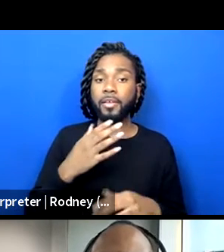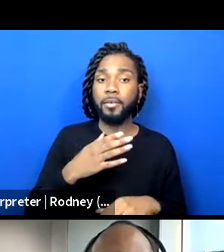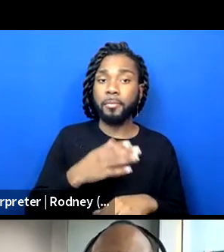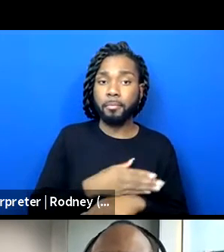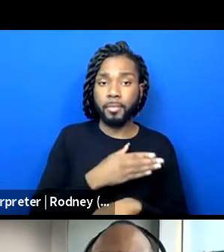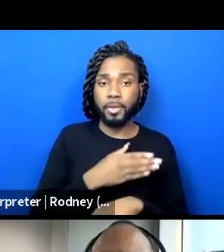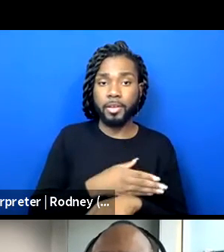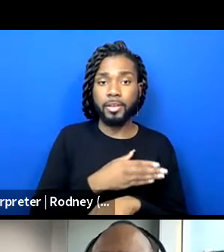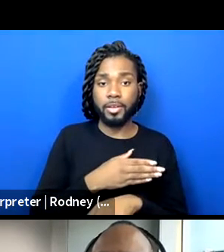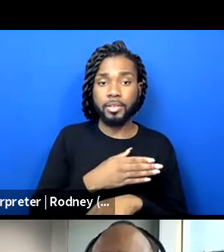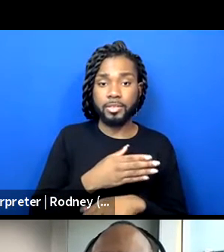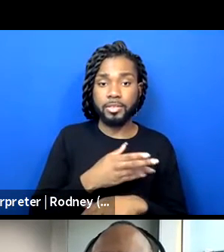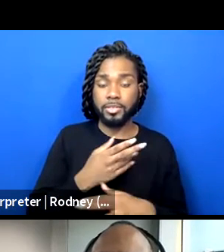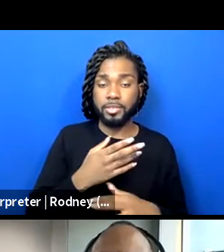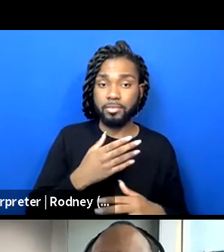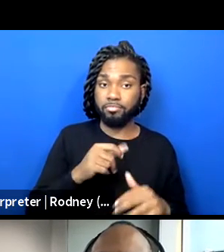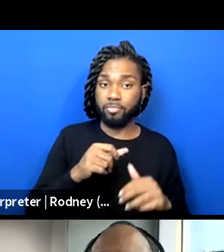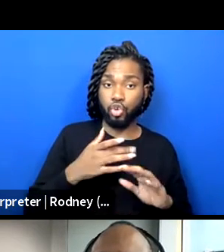assistance any day.